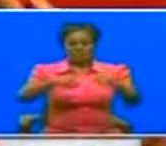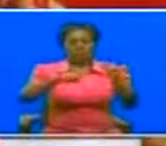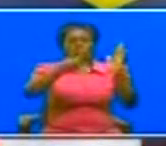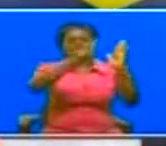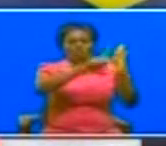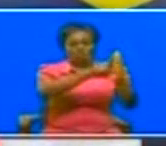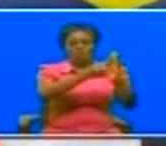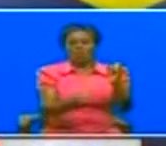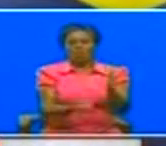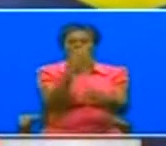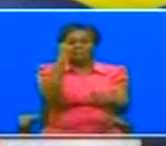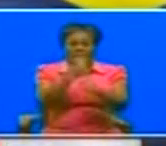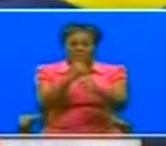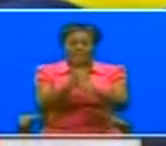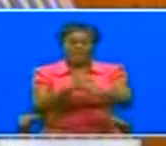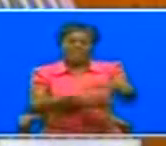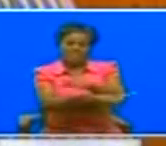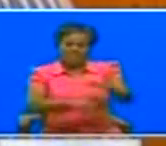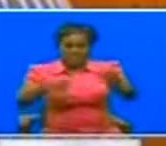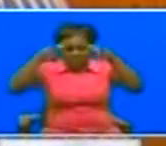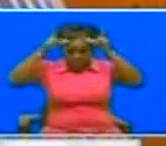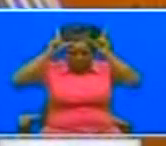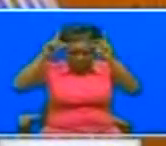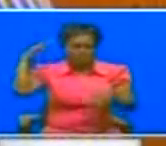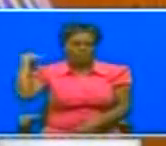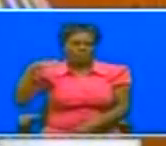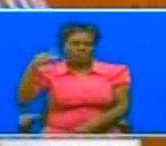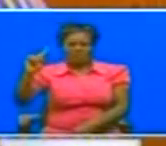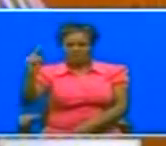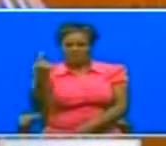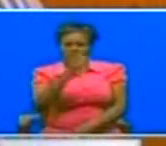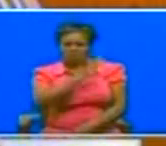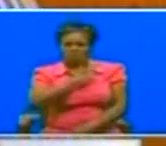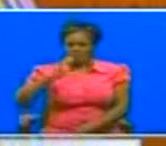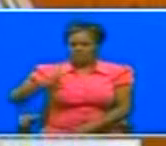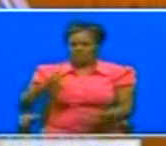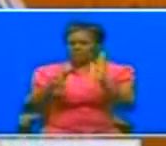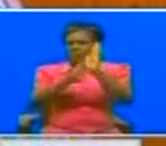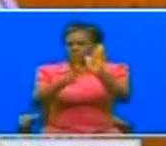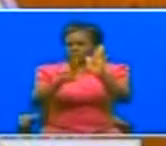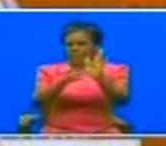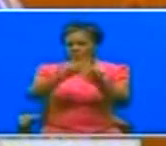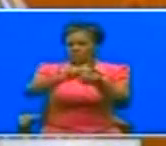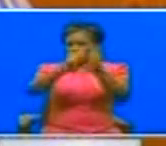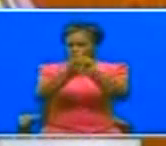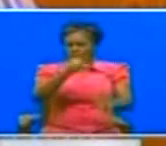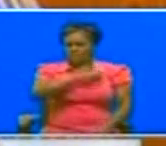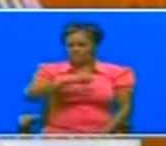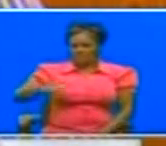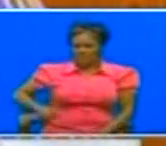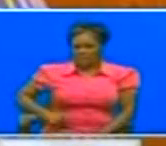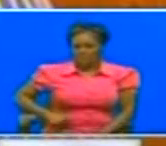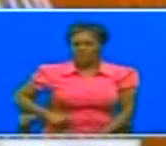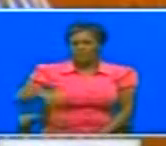and make cattle rustling a capital offence. The first thing, this committee will be presenting amendments to both the Senate and the National Assembly for us